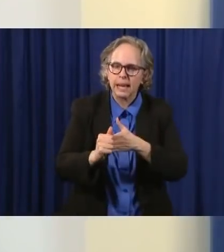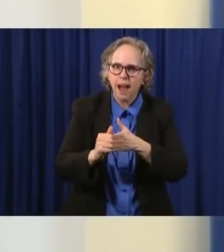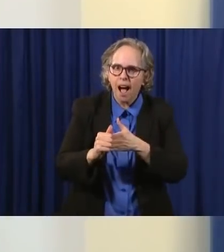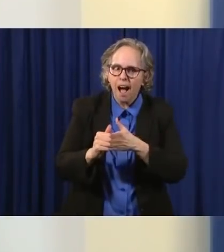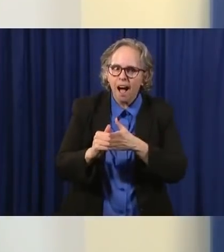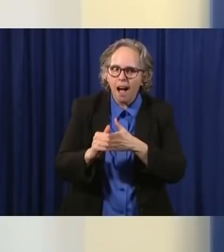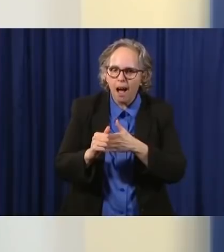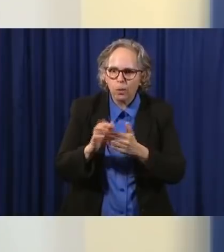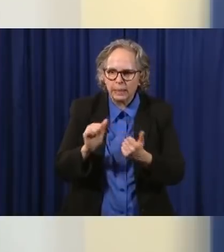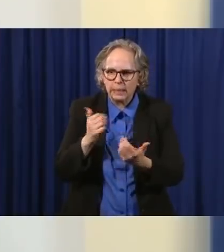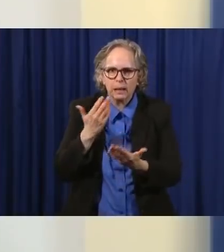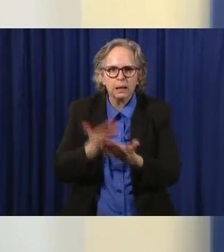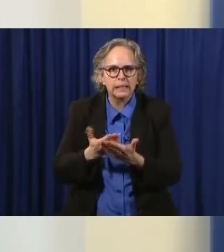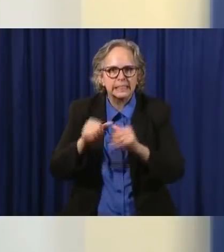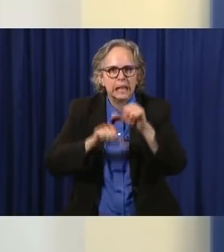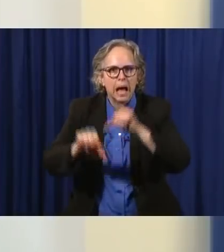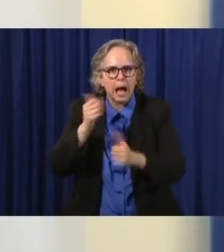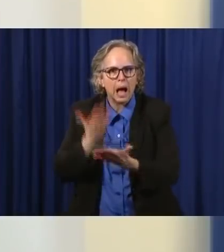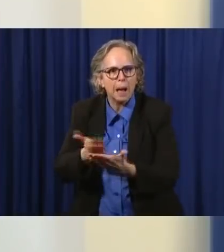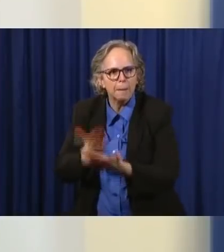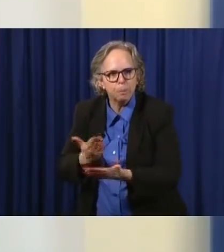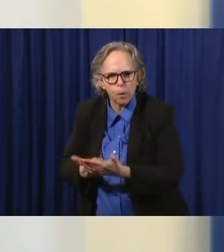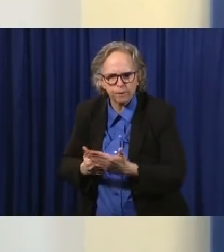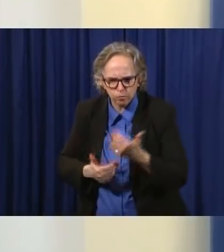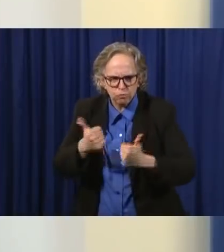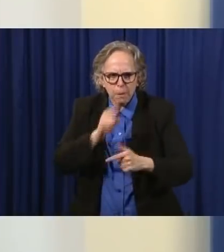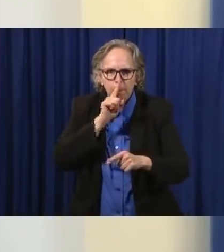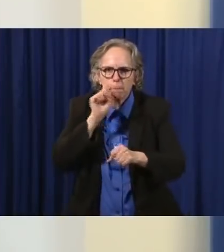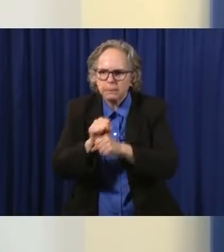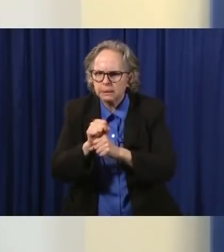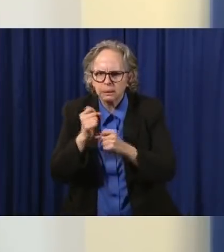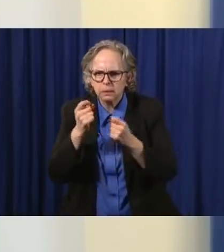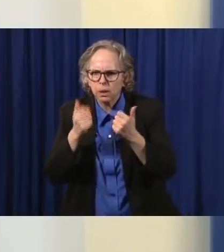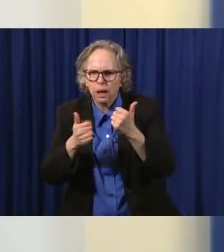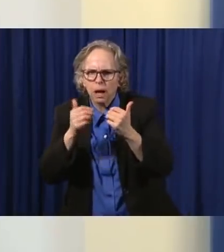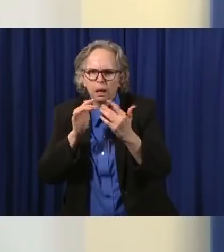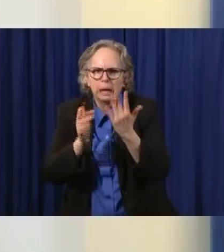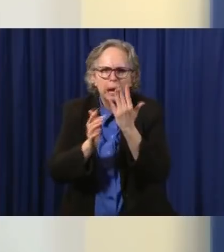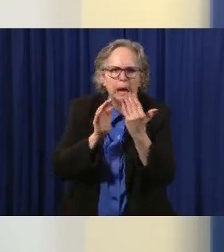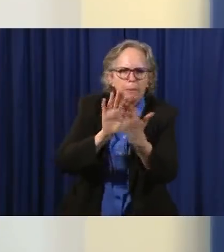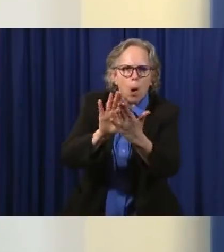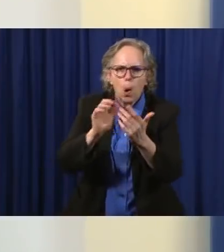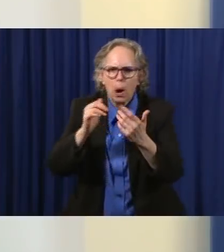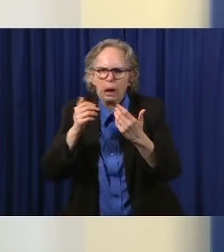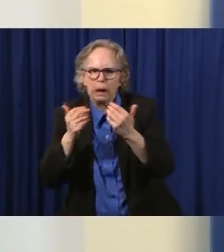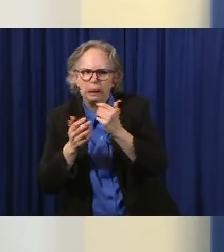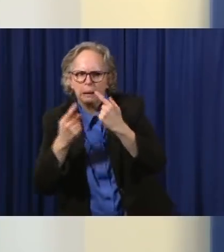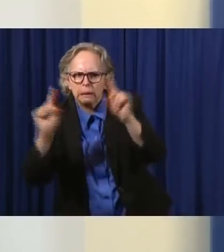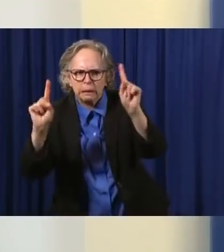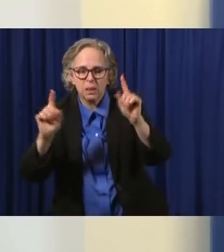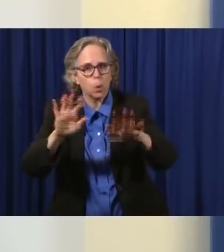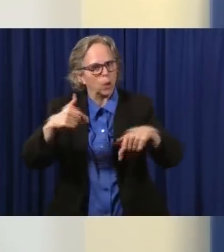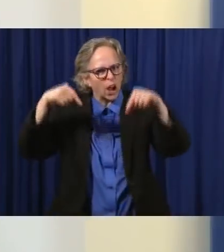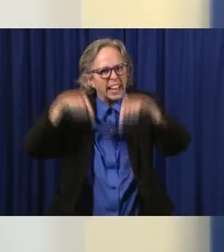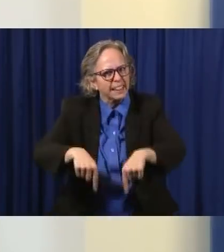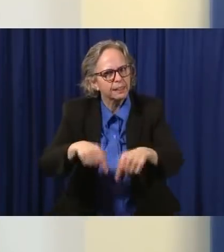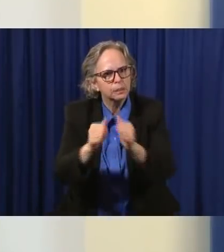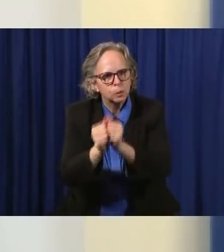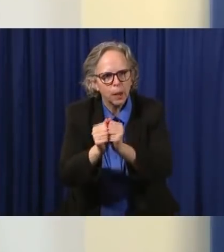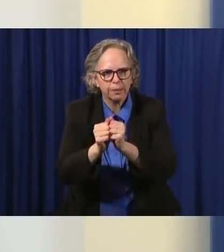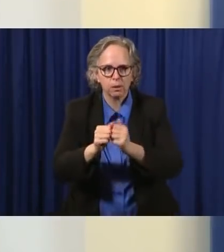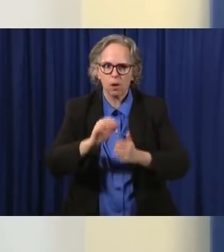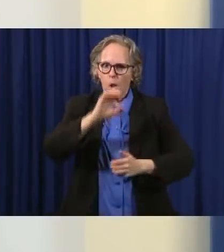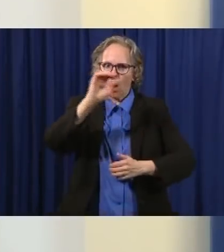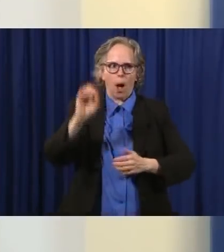practices works best. So again, we're all learning in this together. I see Ohio as being a leader in the country. This is a